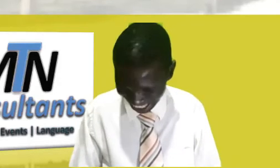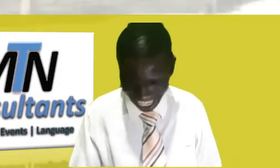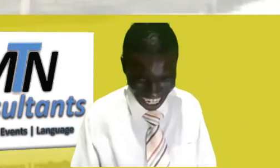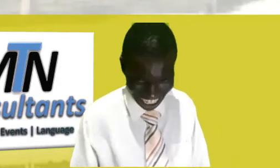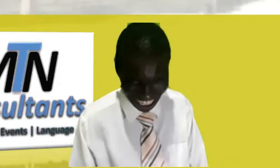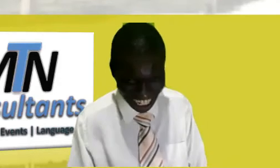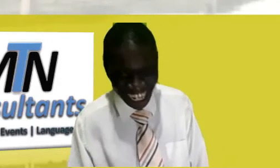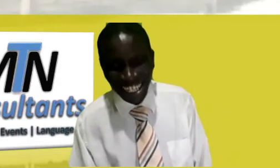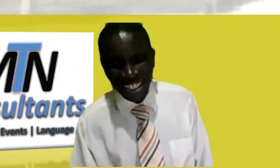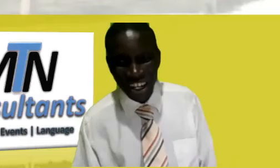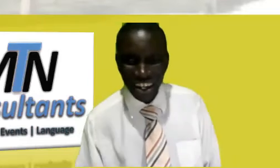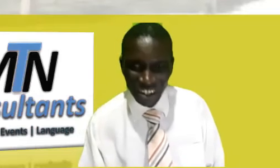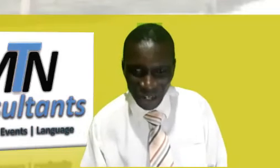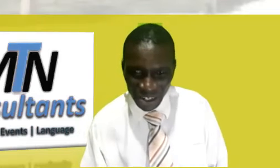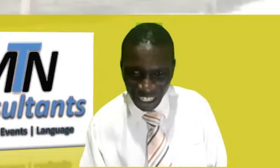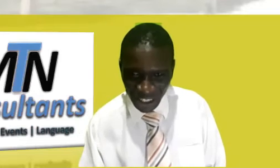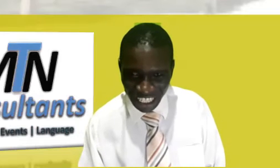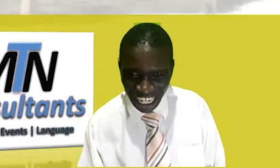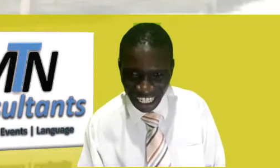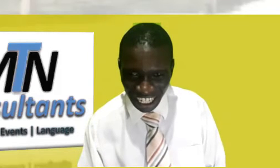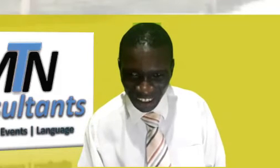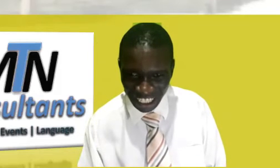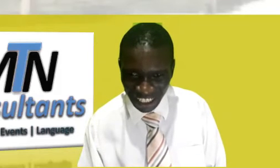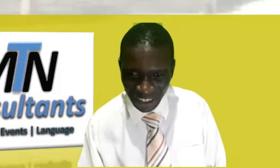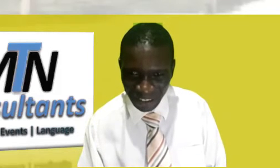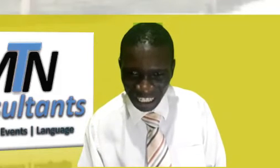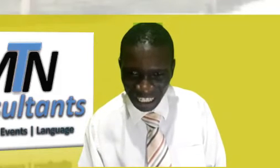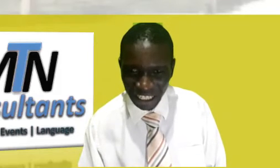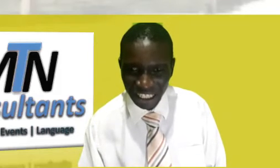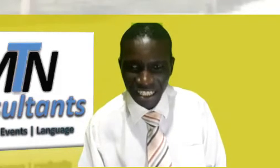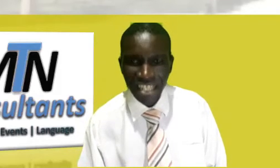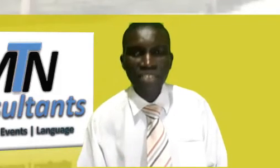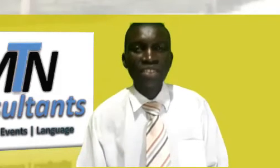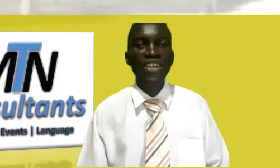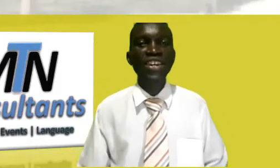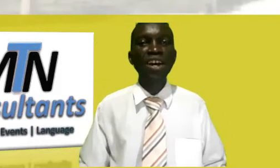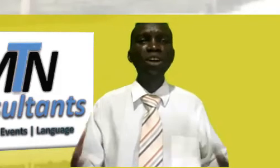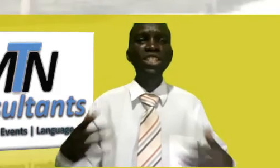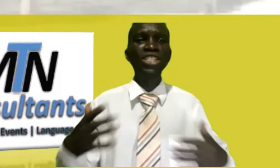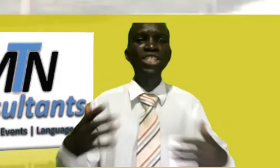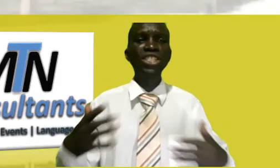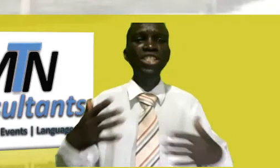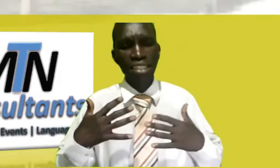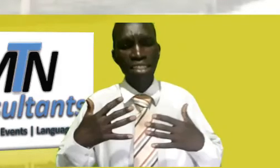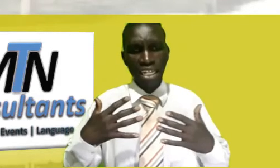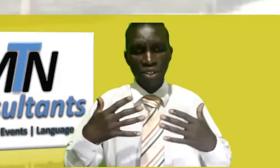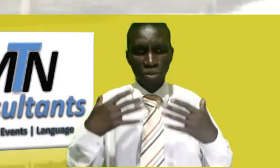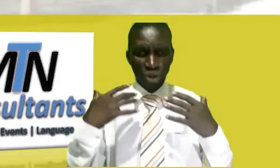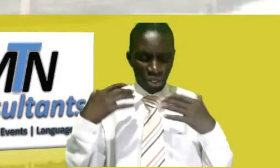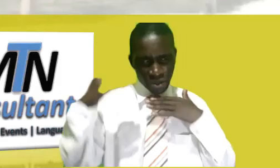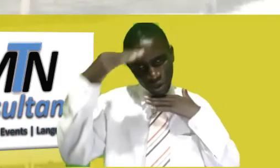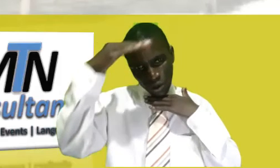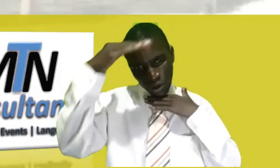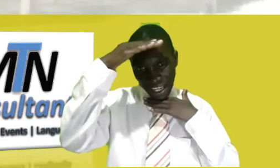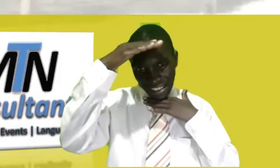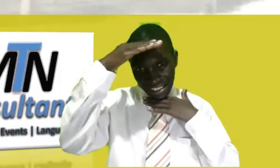one. So when you are doing sign language, as you have said, it's the emotions that you